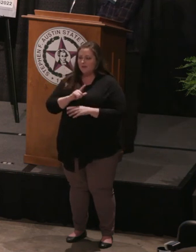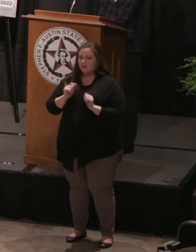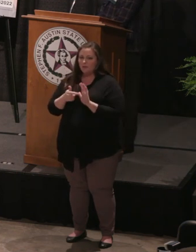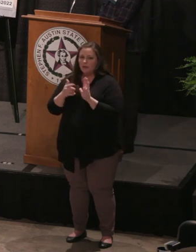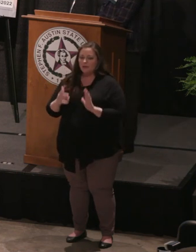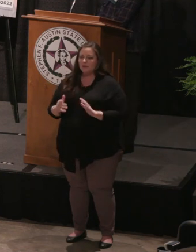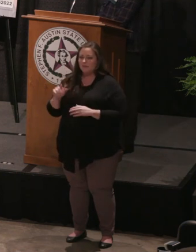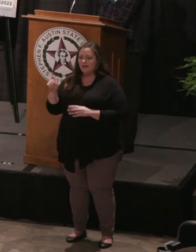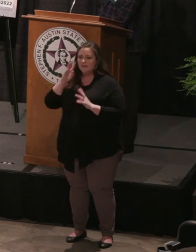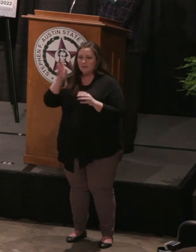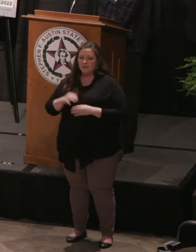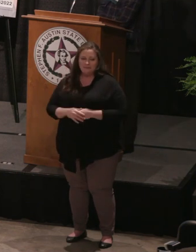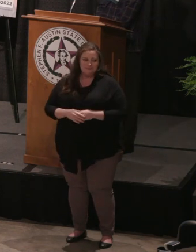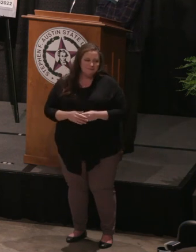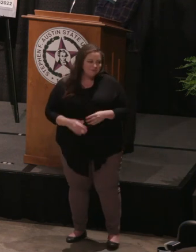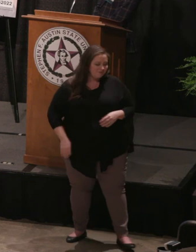Representative Capriglione comes up with.